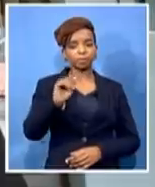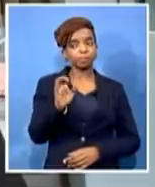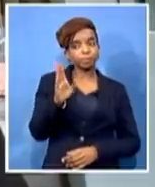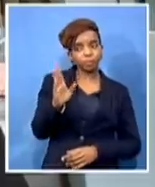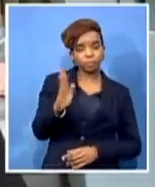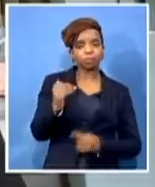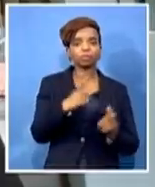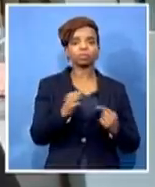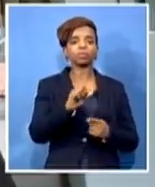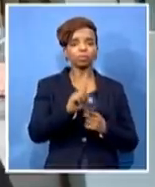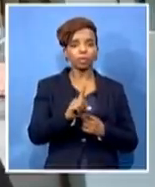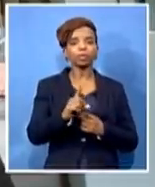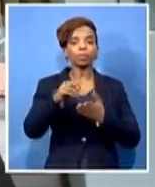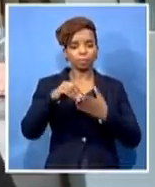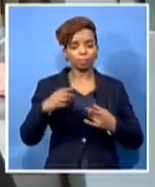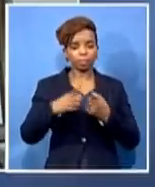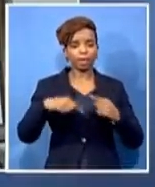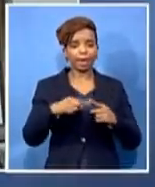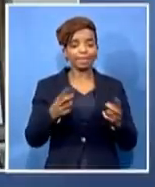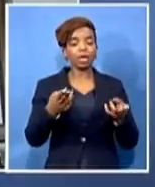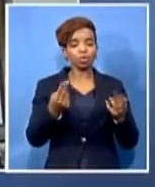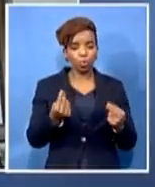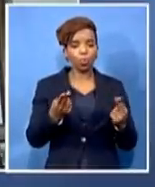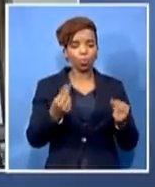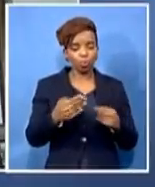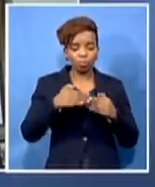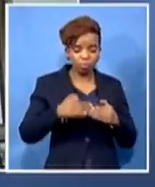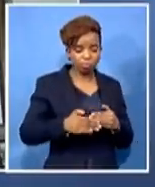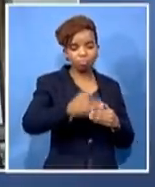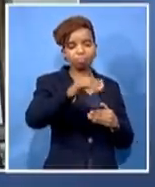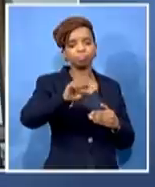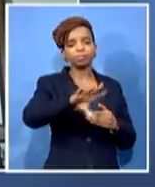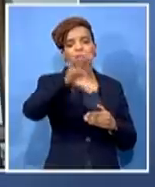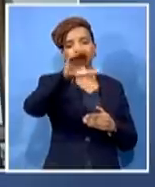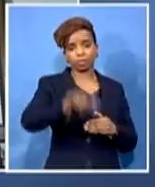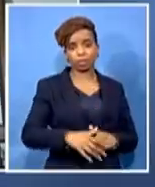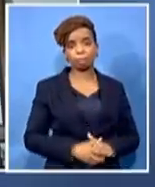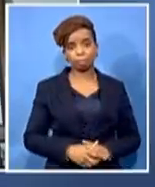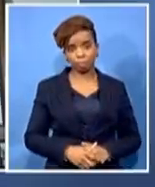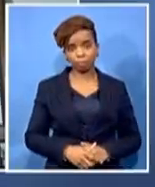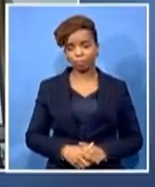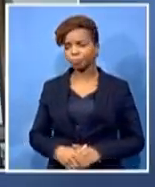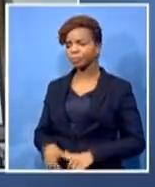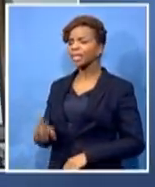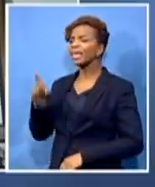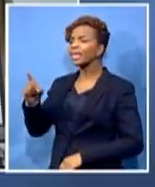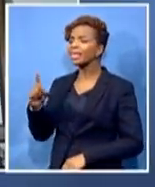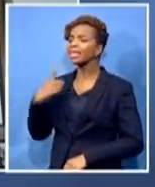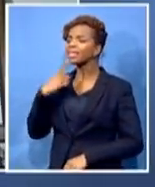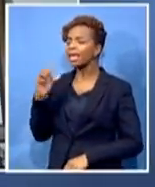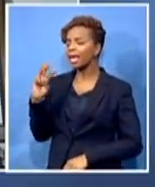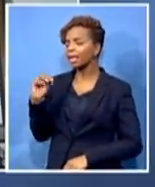new dawn. He said, "I hate corruption. Corruption cannot be fought with rhetoric